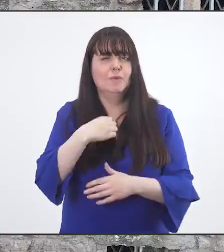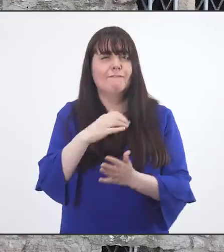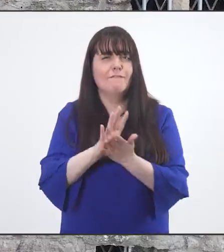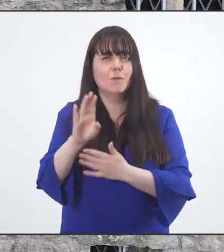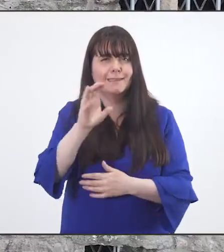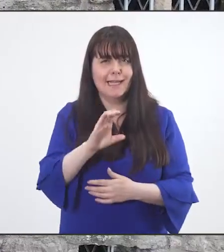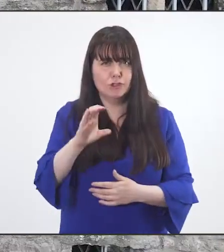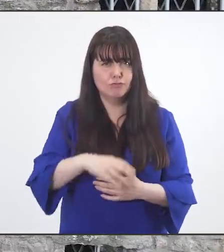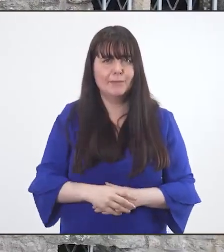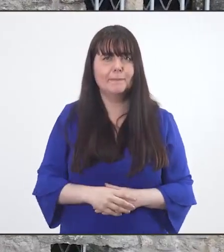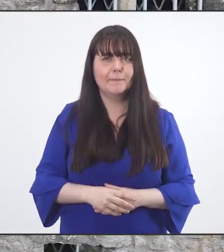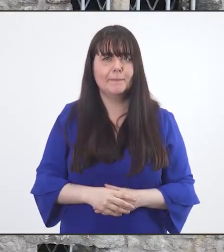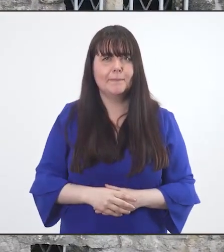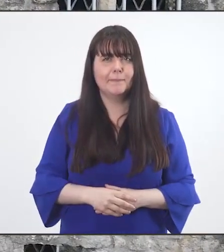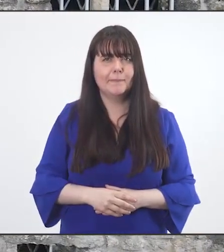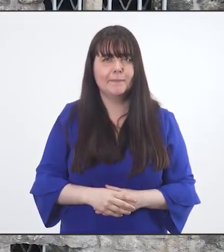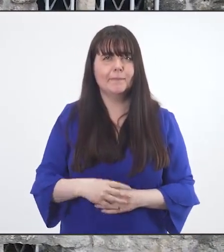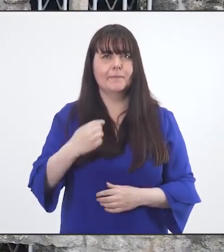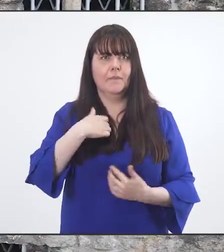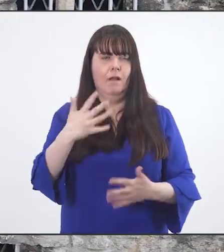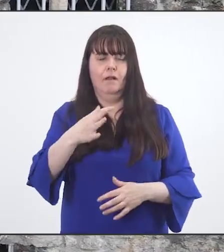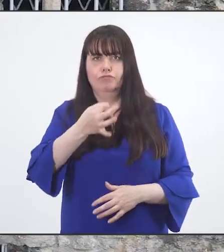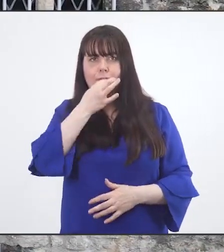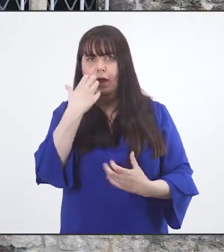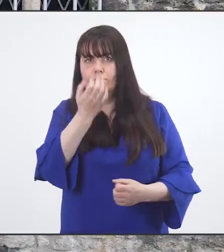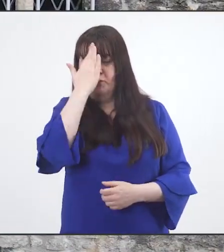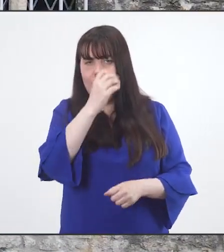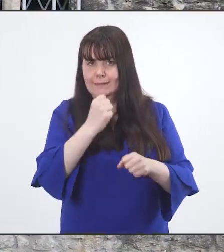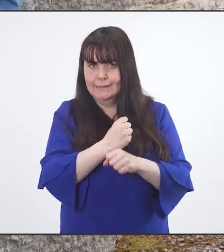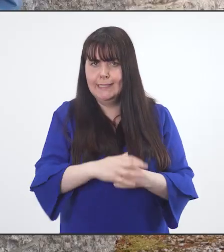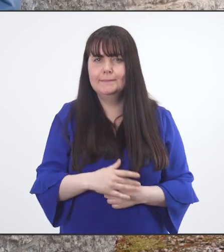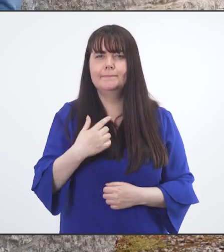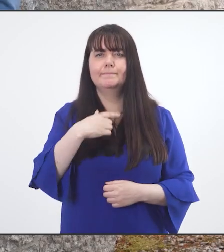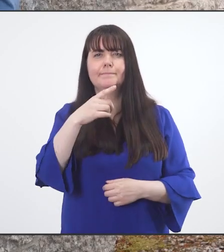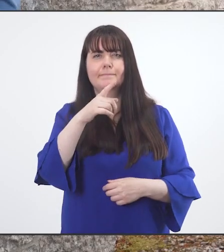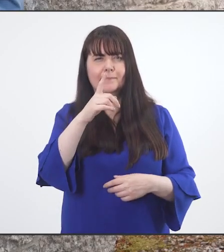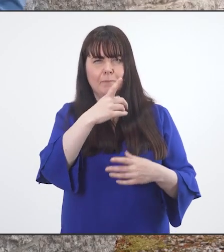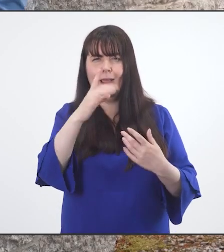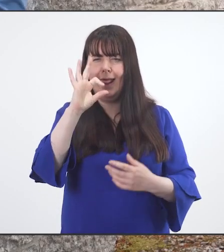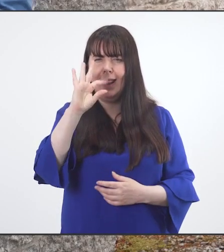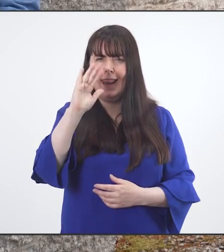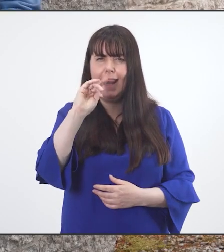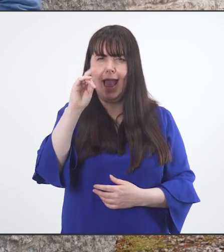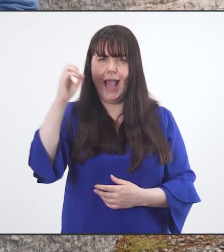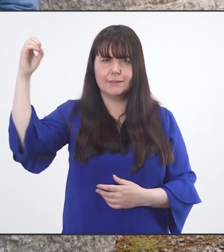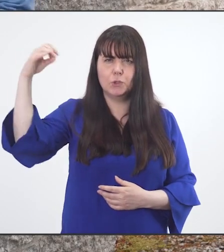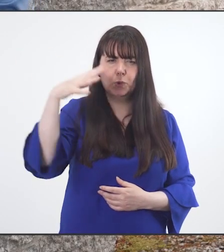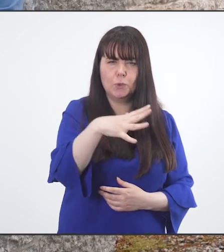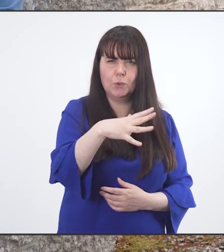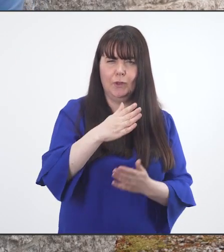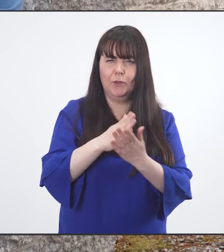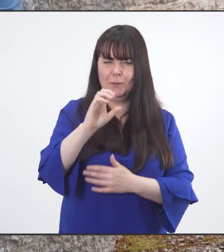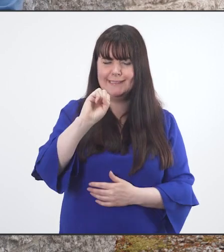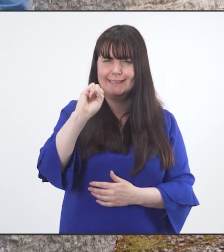to possibly the end of the 13th into the 14th century. Now, although we might take these for granted today, they would have been glazed,